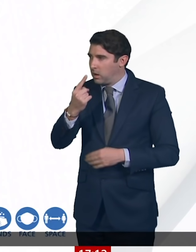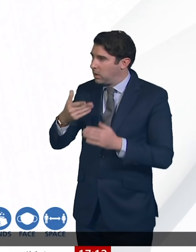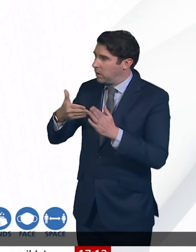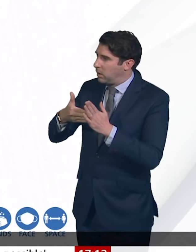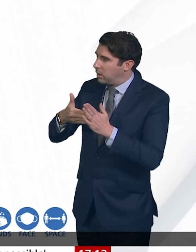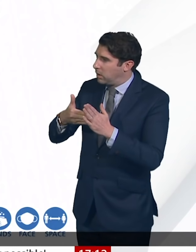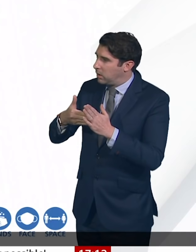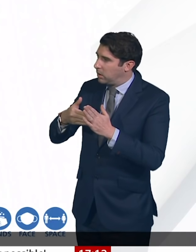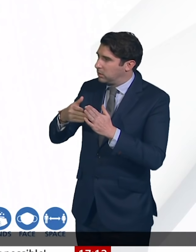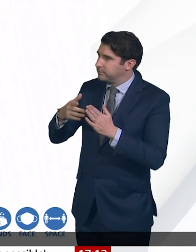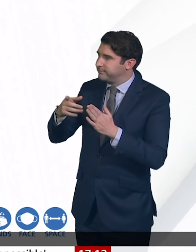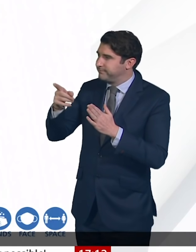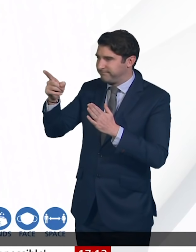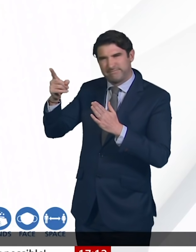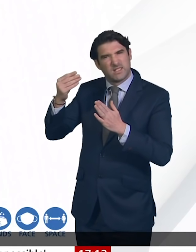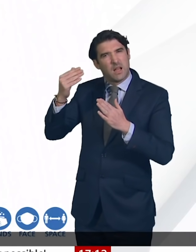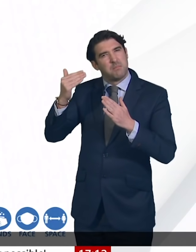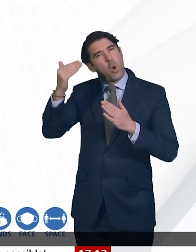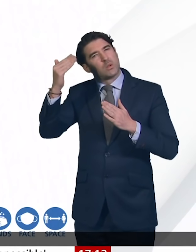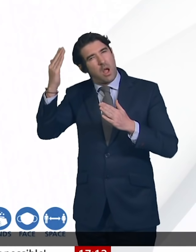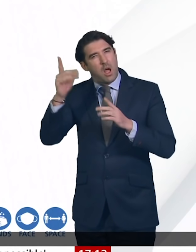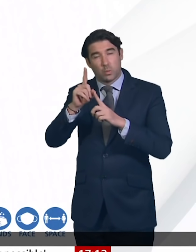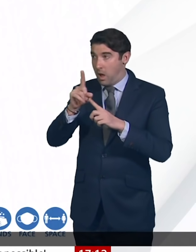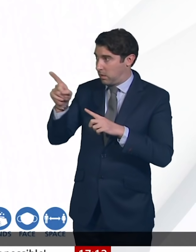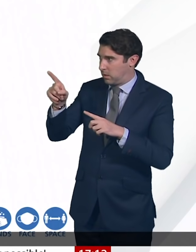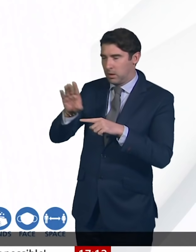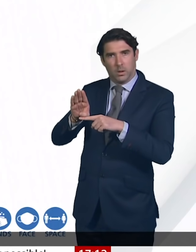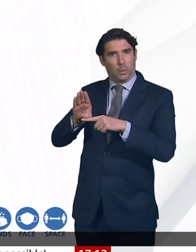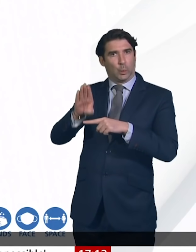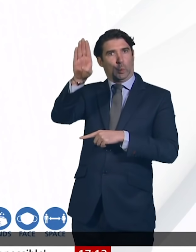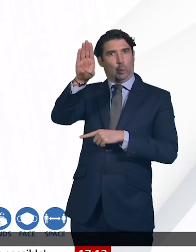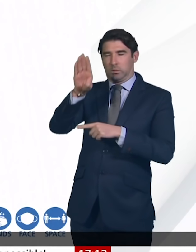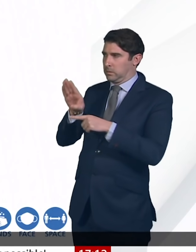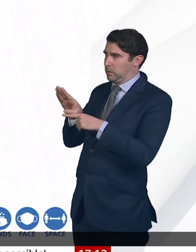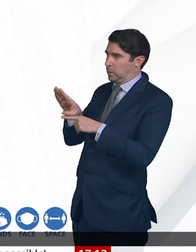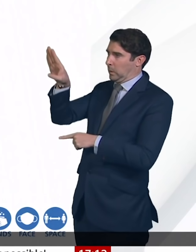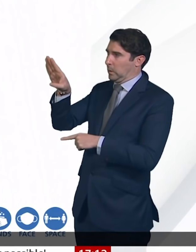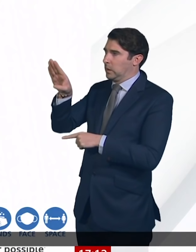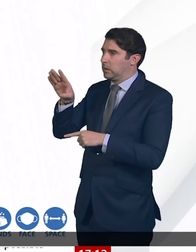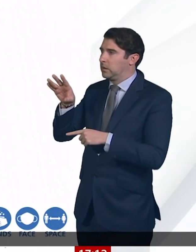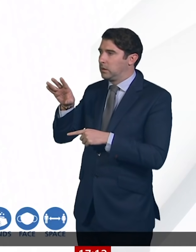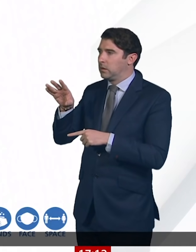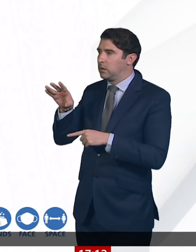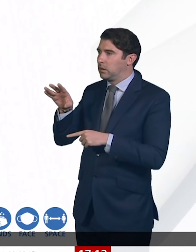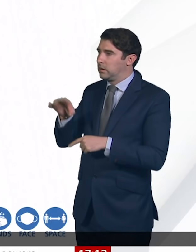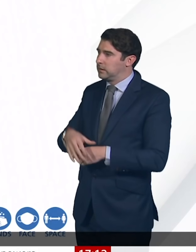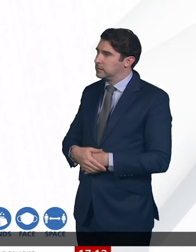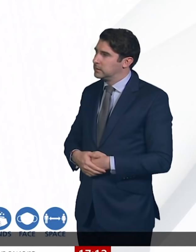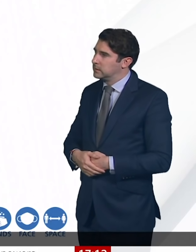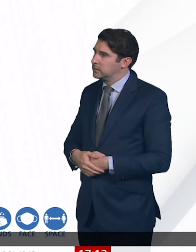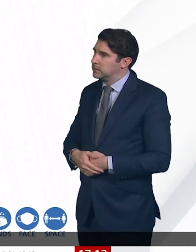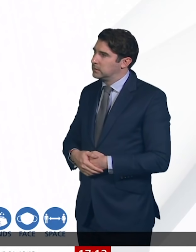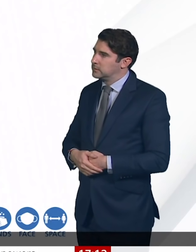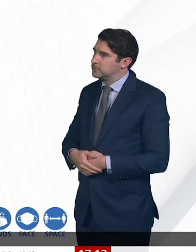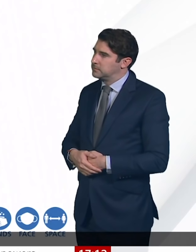for other young adults, the rates are now going quite rapidly. I've chosen to illustrate it with slide positivity. I could have done this